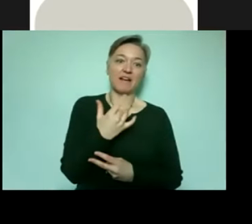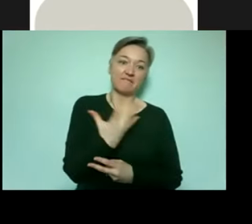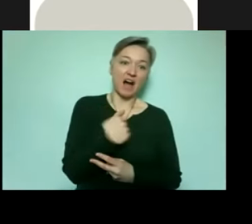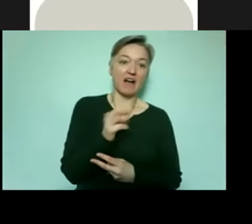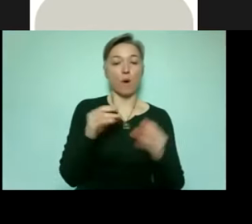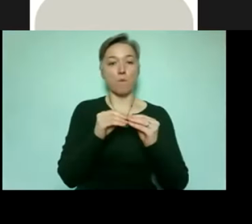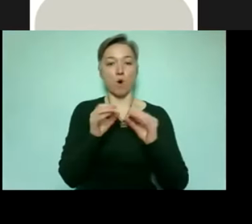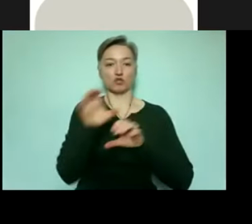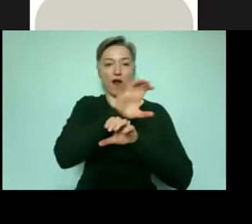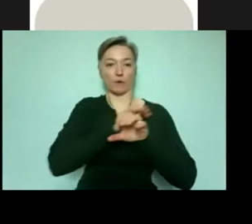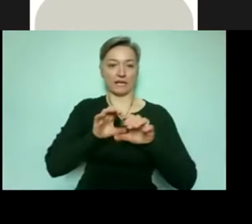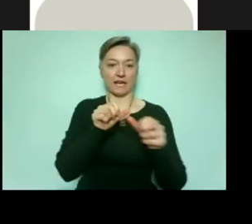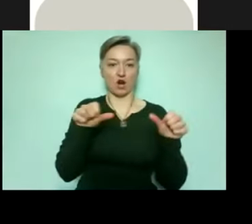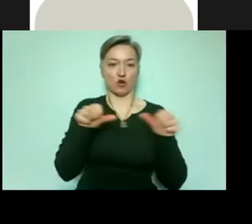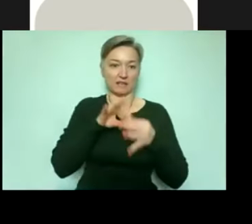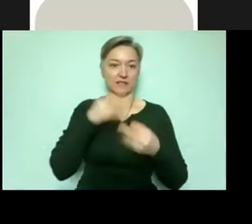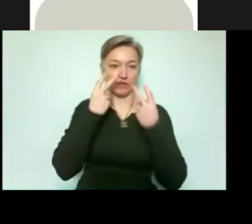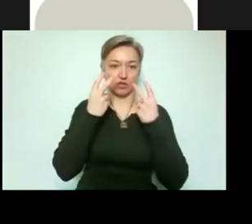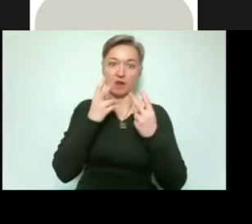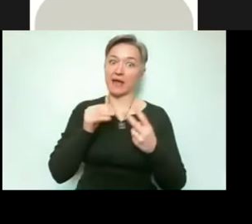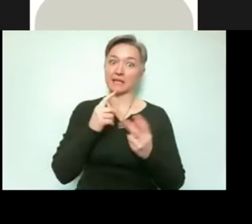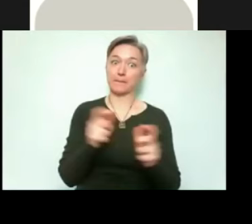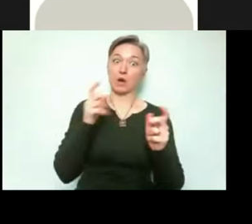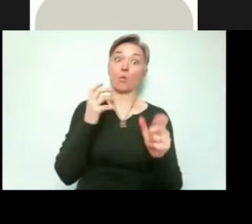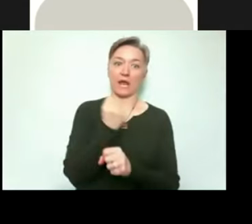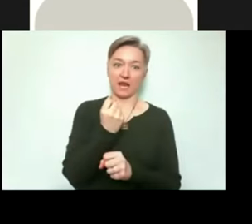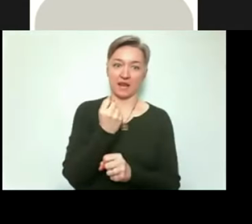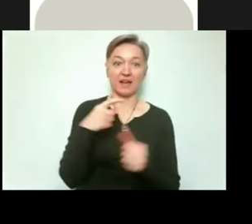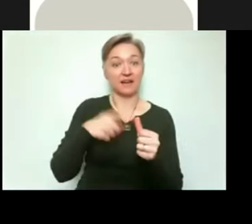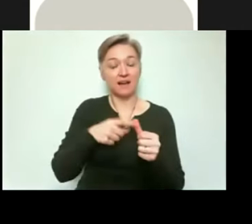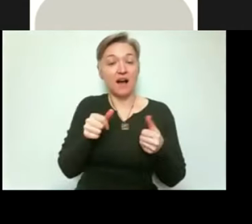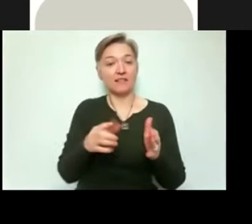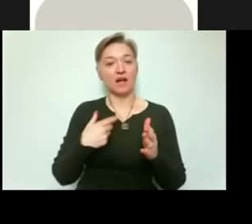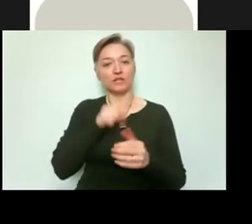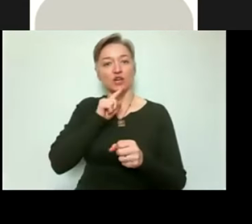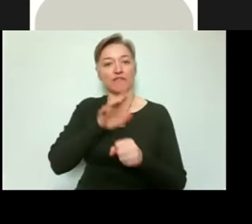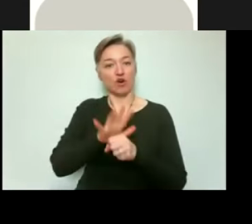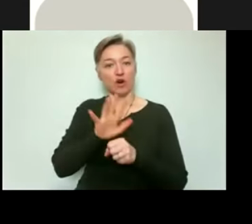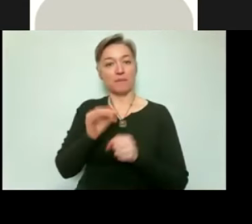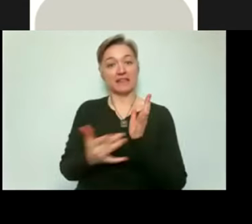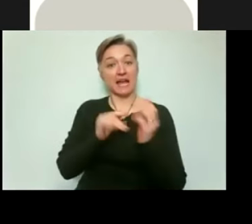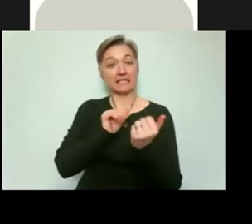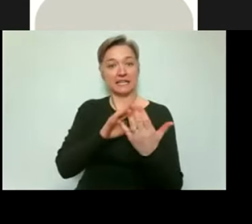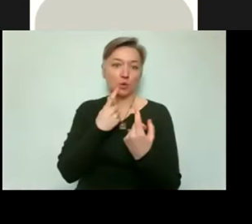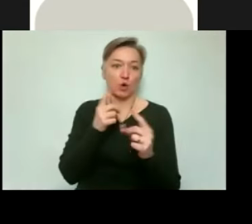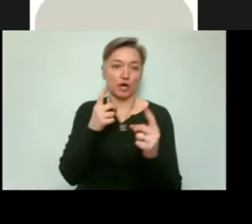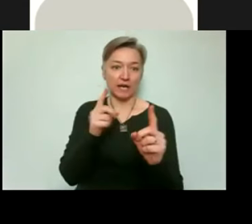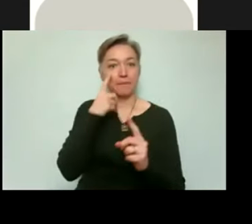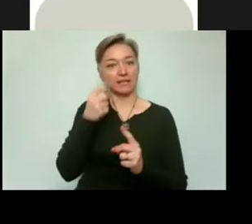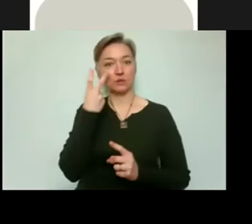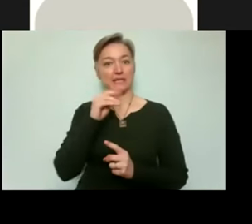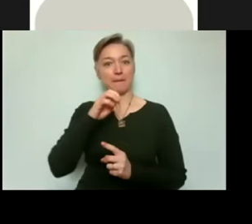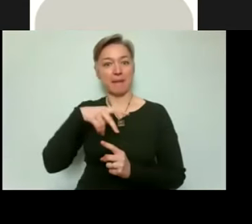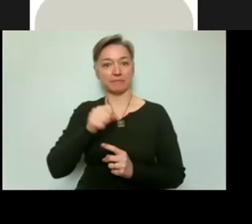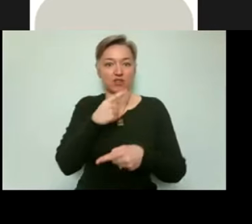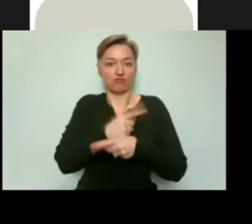visual areas. So this is a big win. First of all, because it allows us to confirm that the technique is working because we see maps in the